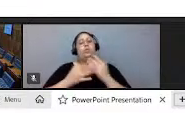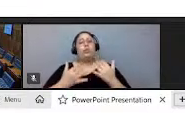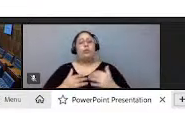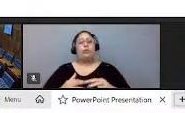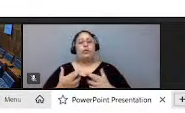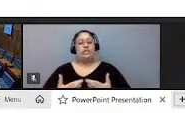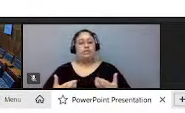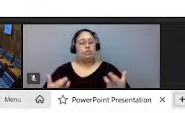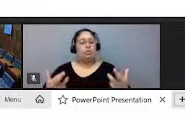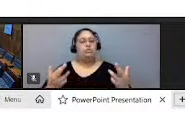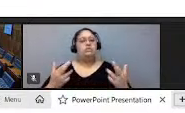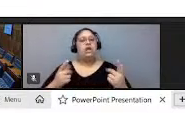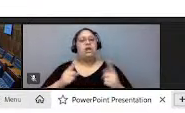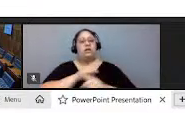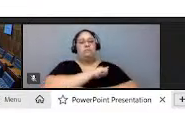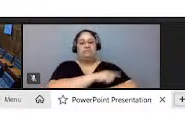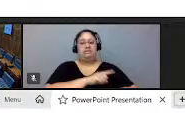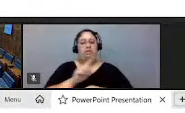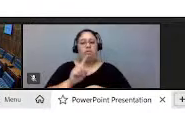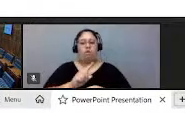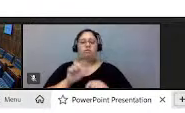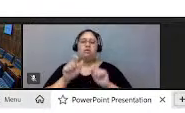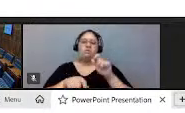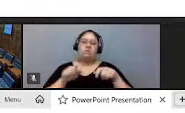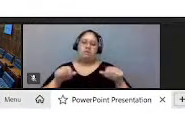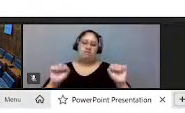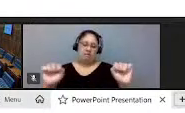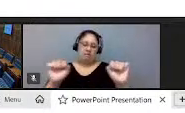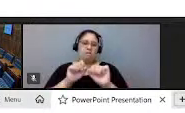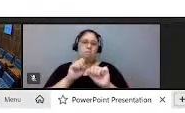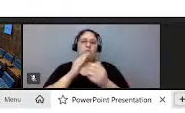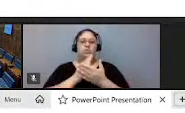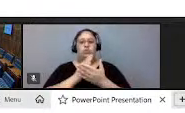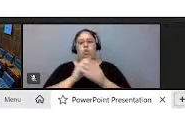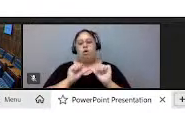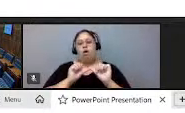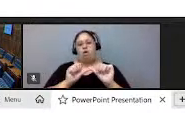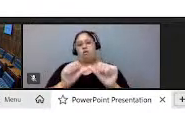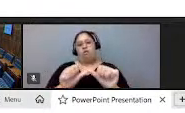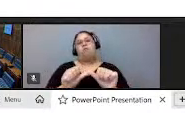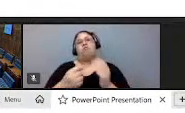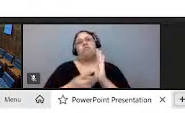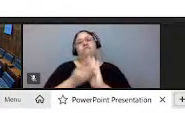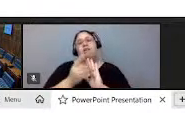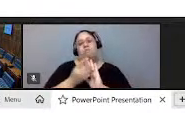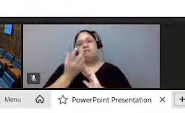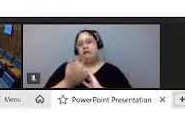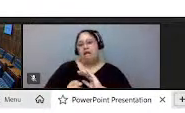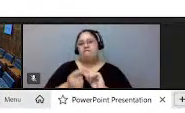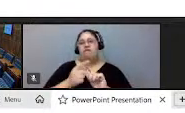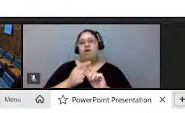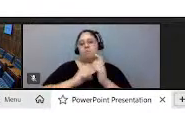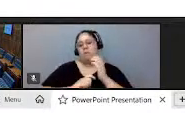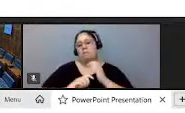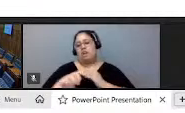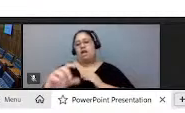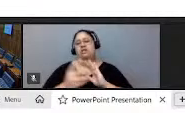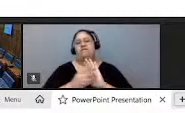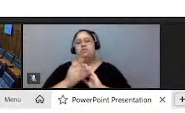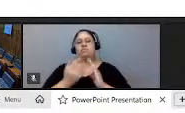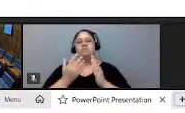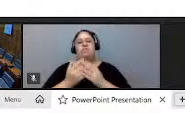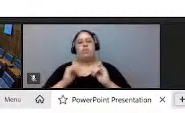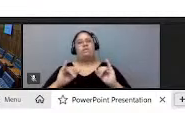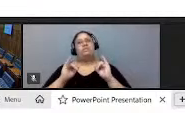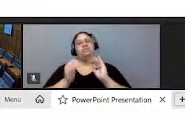resource and capacity is then of people that there is continuous uh development and pipeline development of our critical